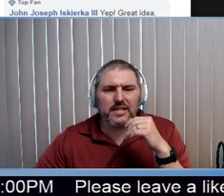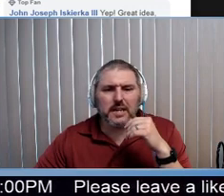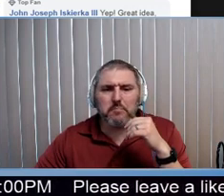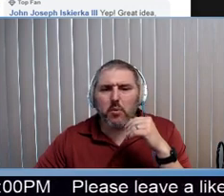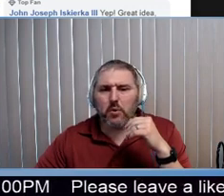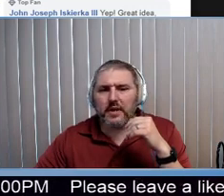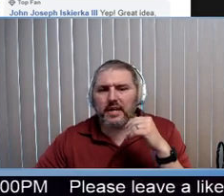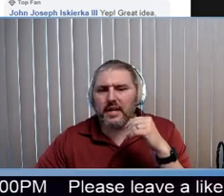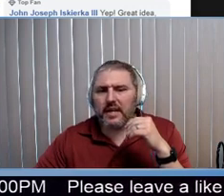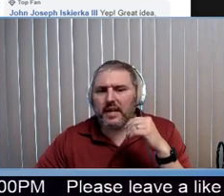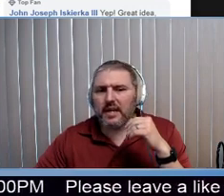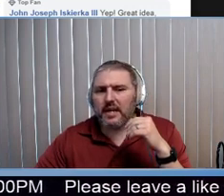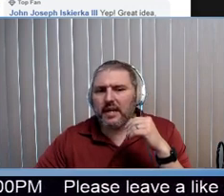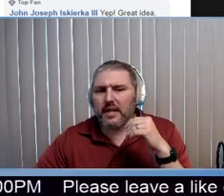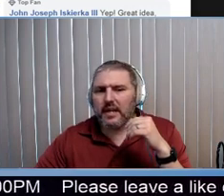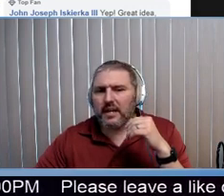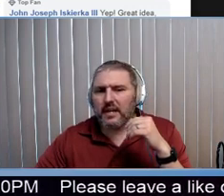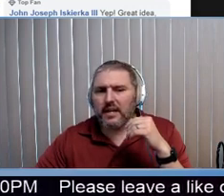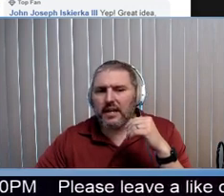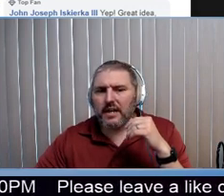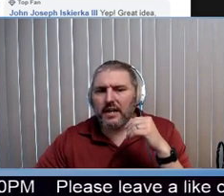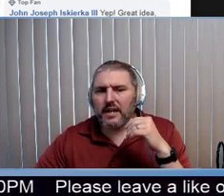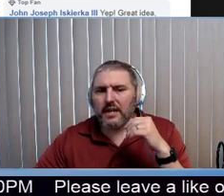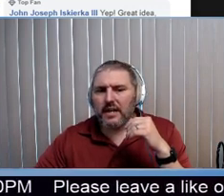Does that look like mourning?